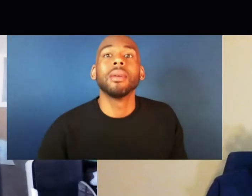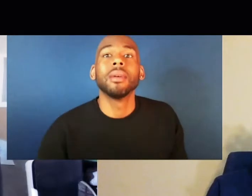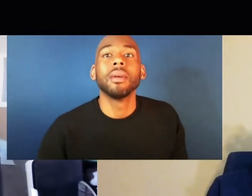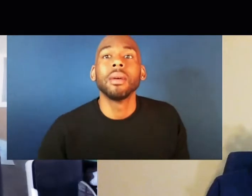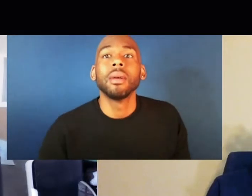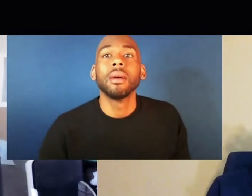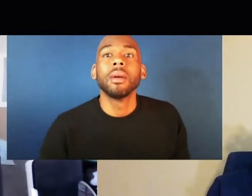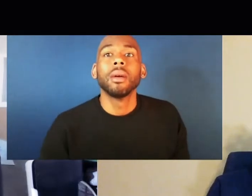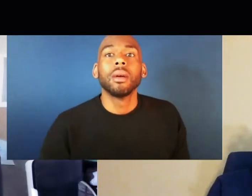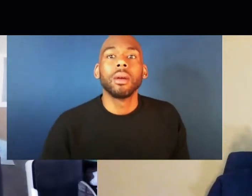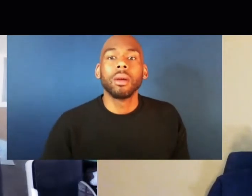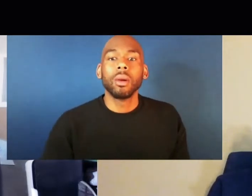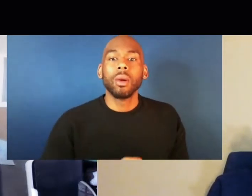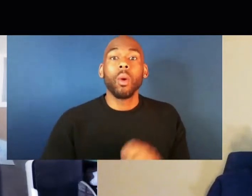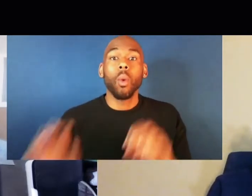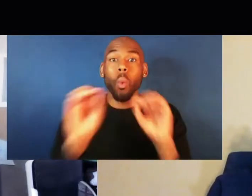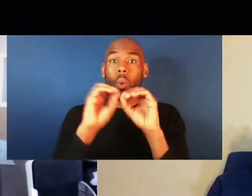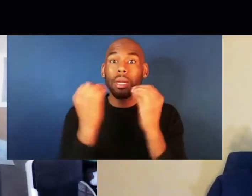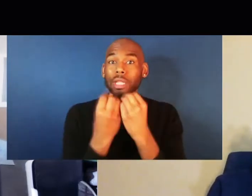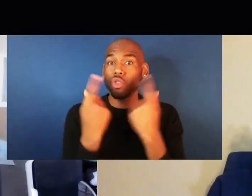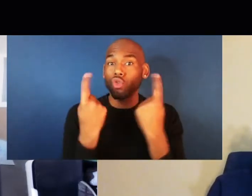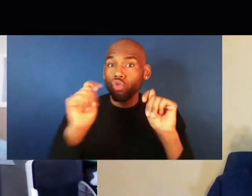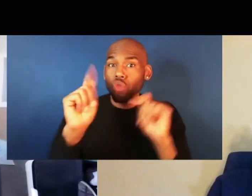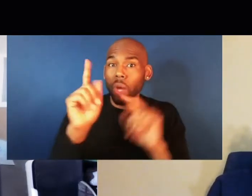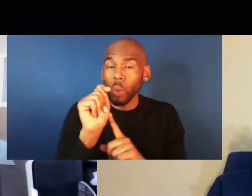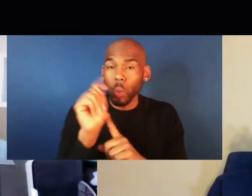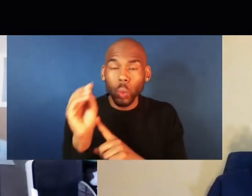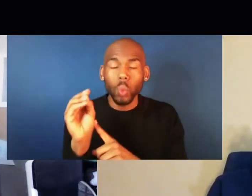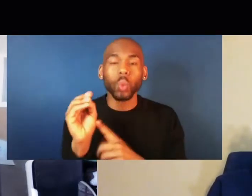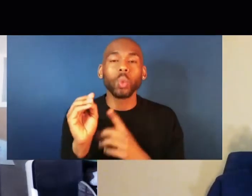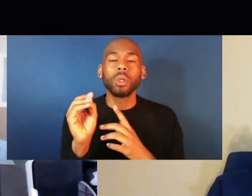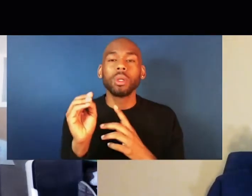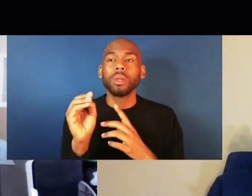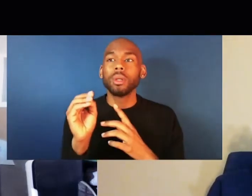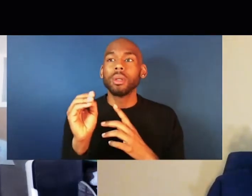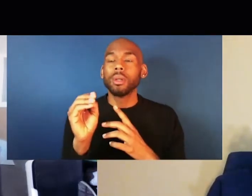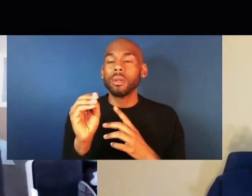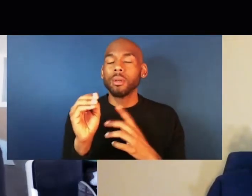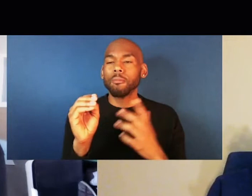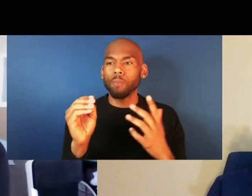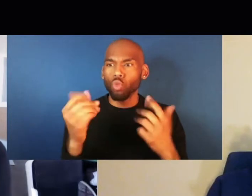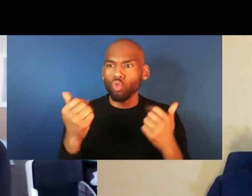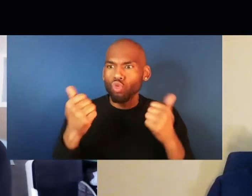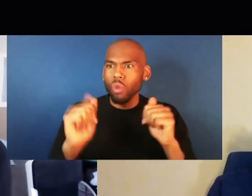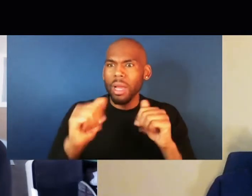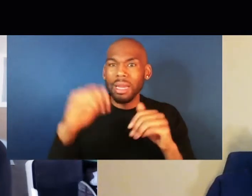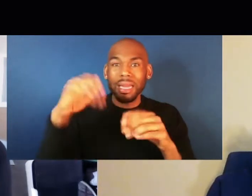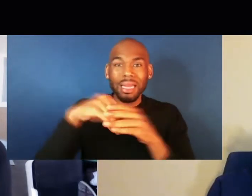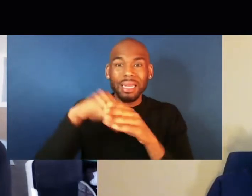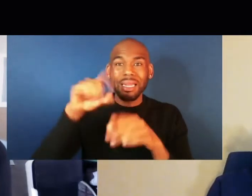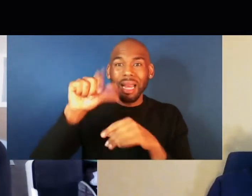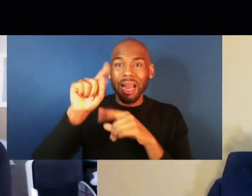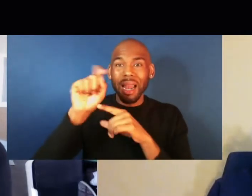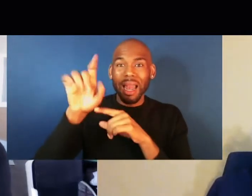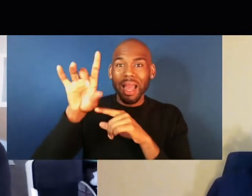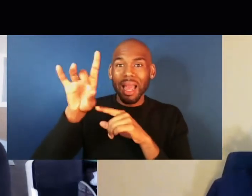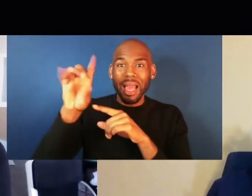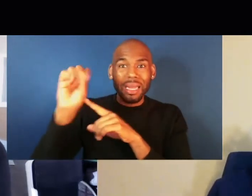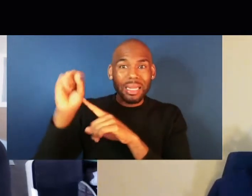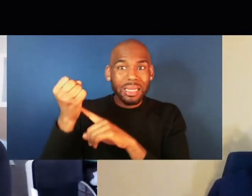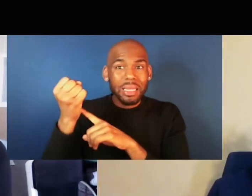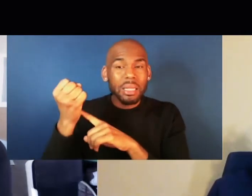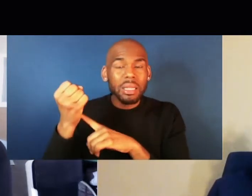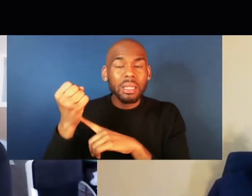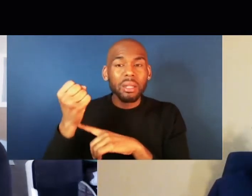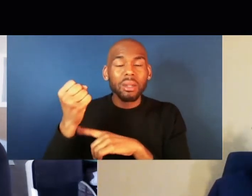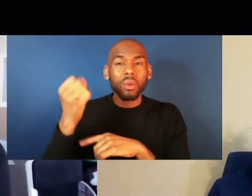Organizations tried to form back in the late 80s with the late